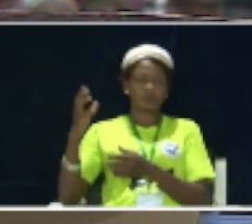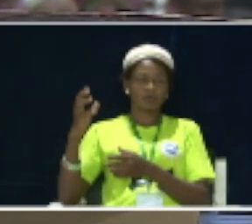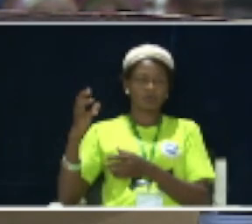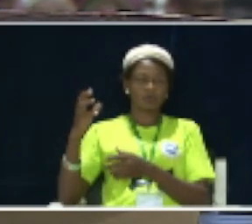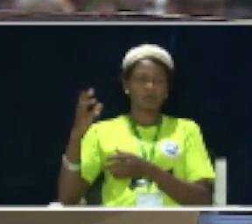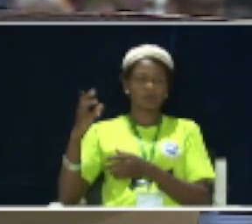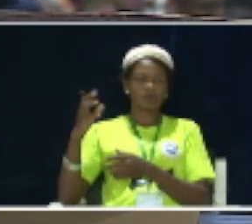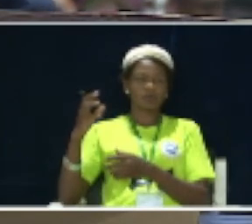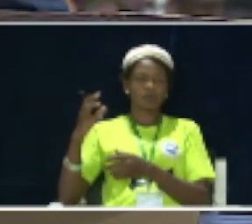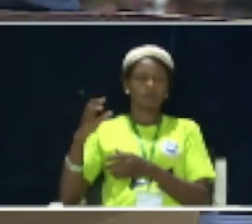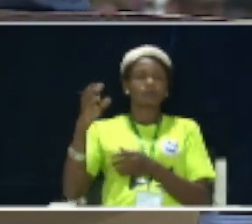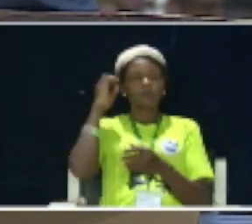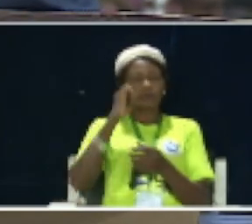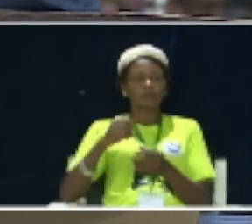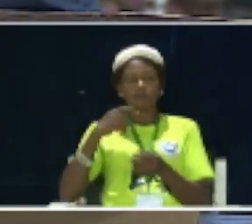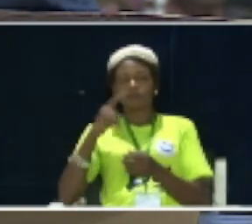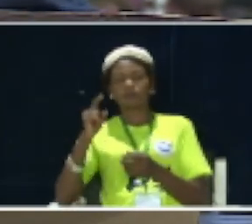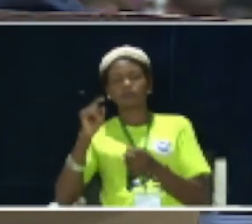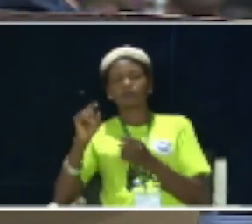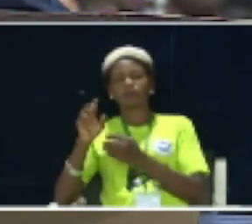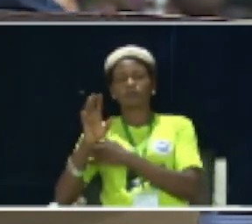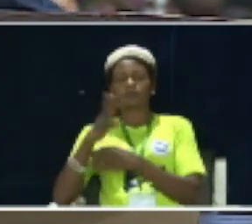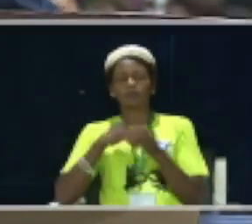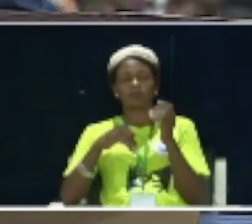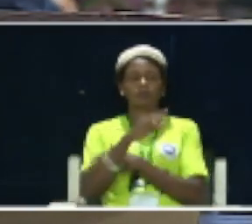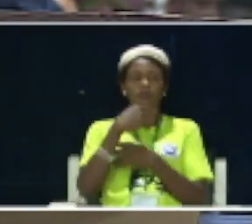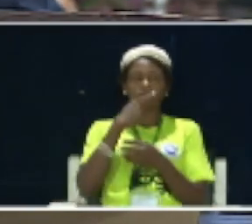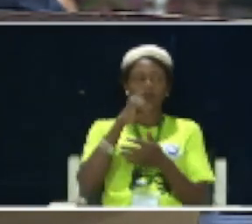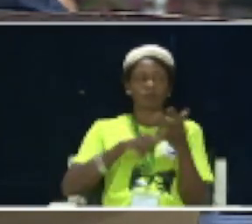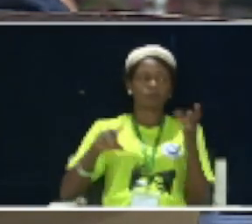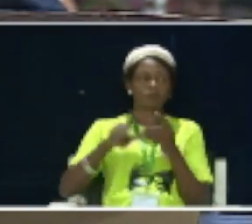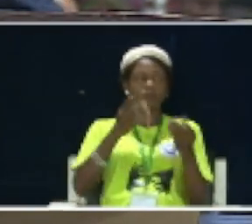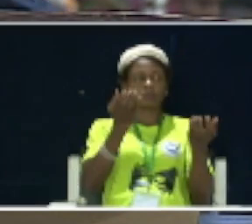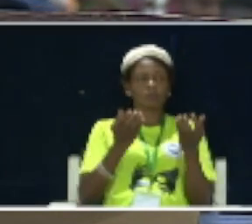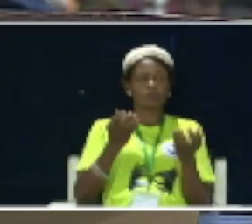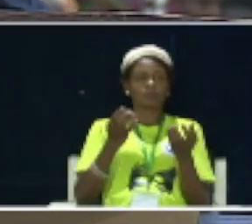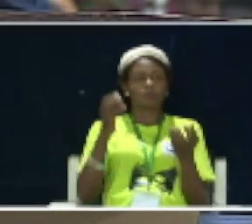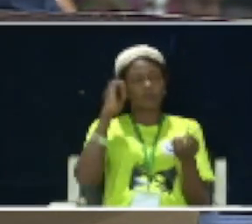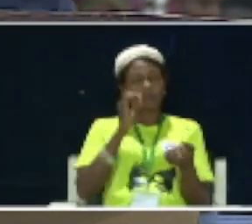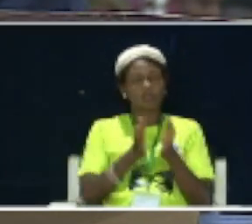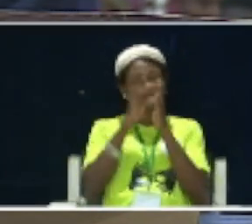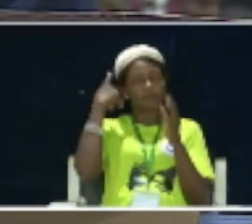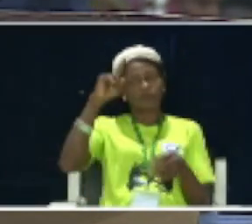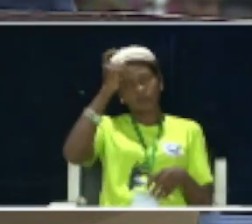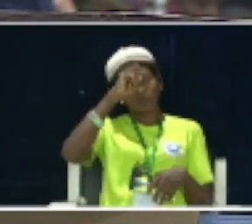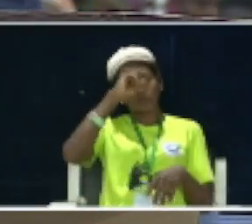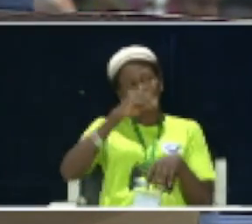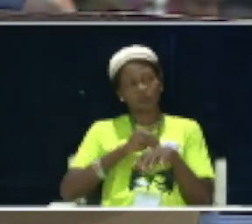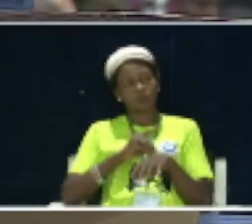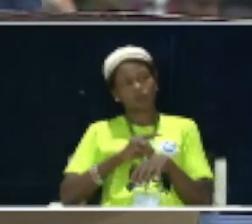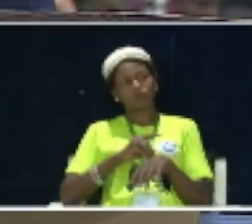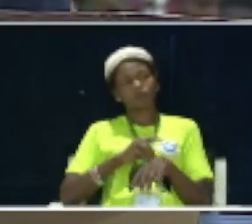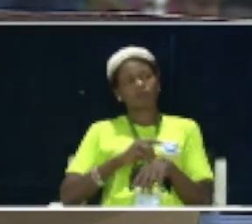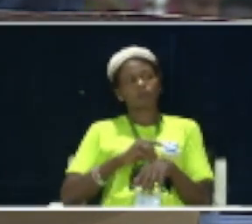He thanked God. And God said, what do you want? He asked for wisdom.